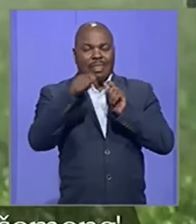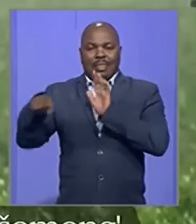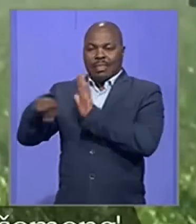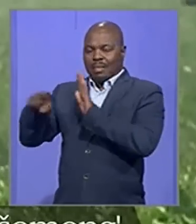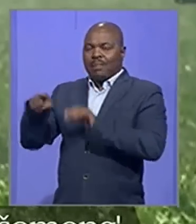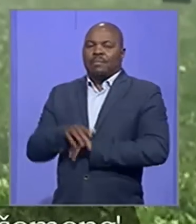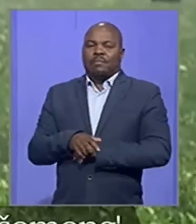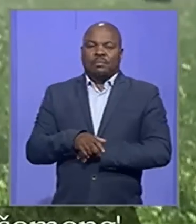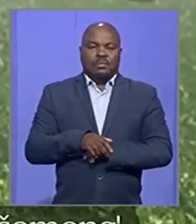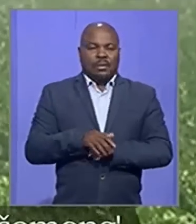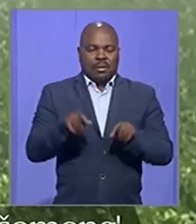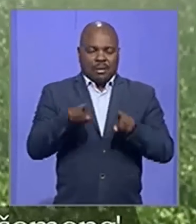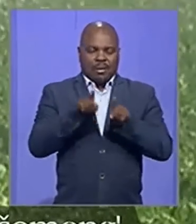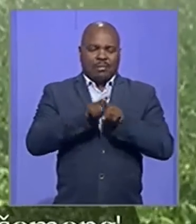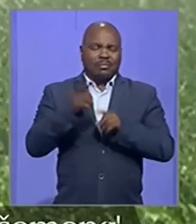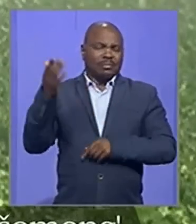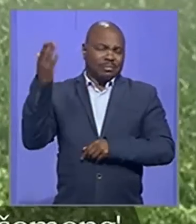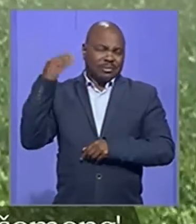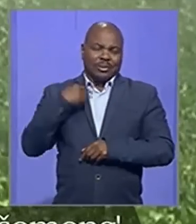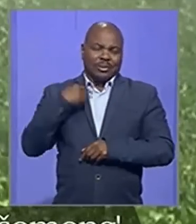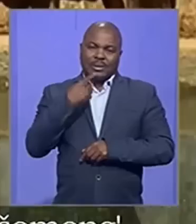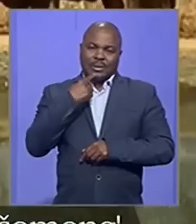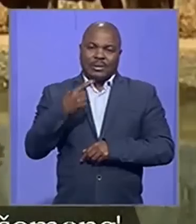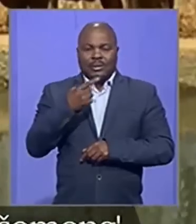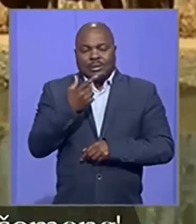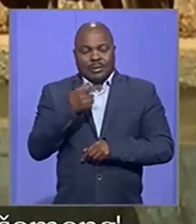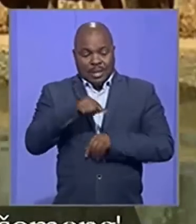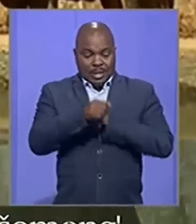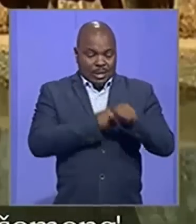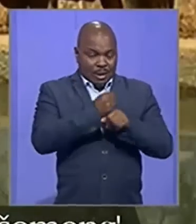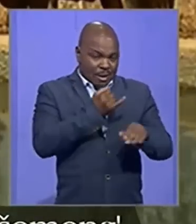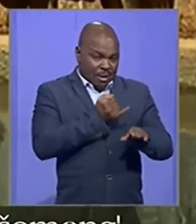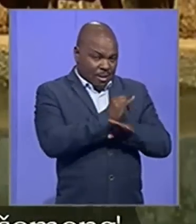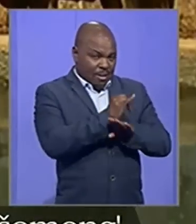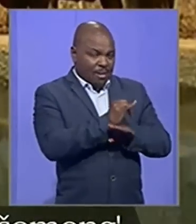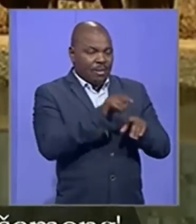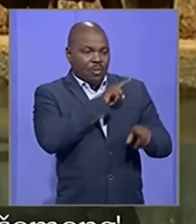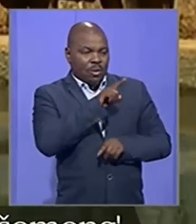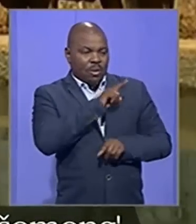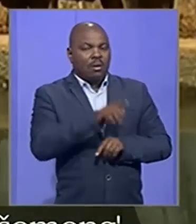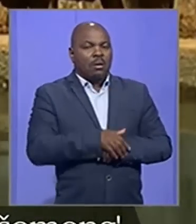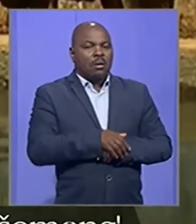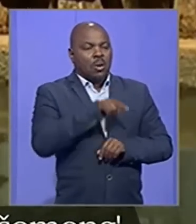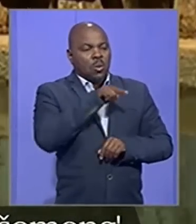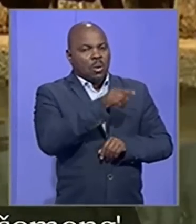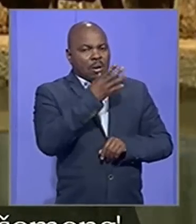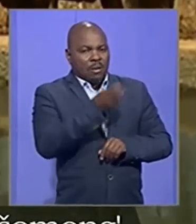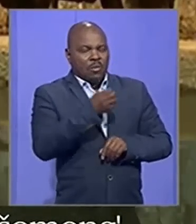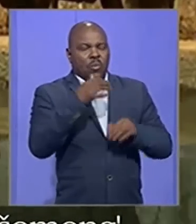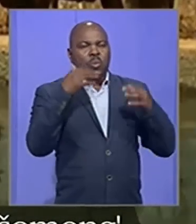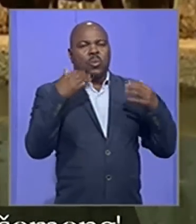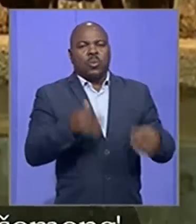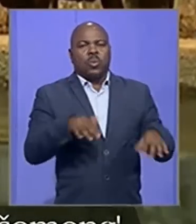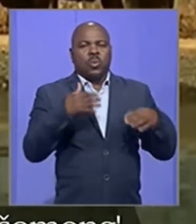talked about for quite a long time, since the beginning of this year, given the fact that we have experienced quite a significant,